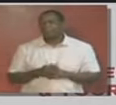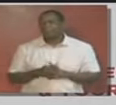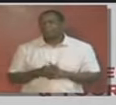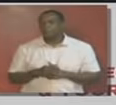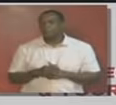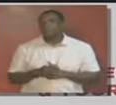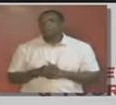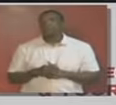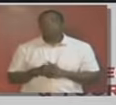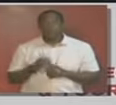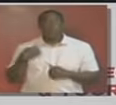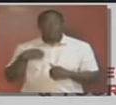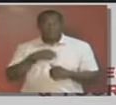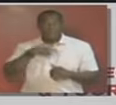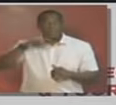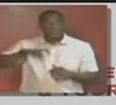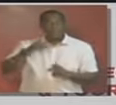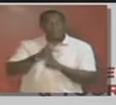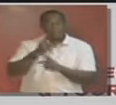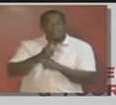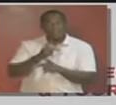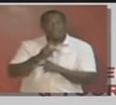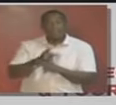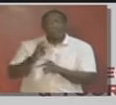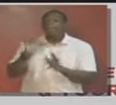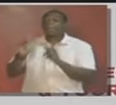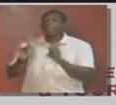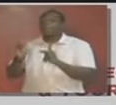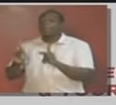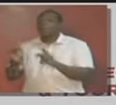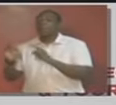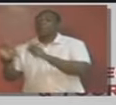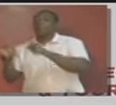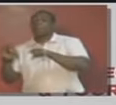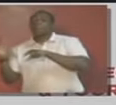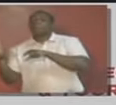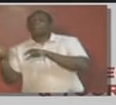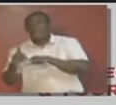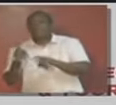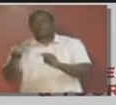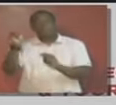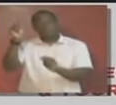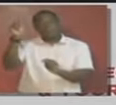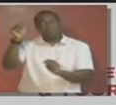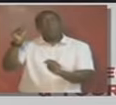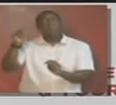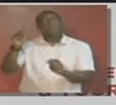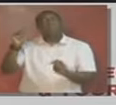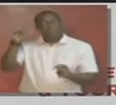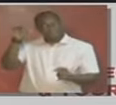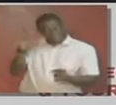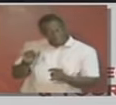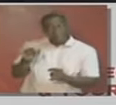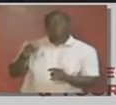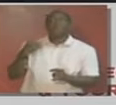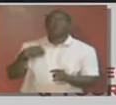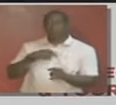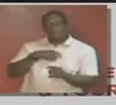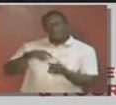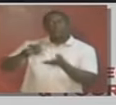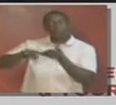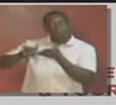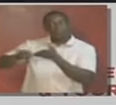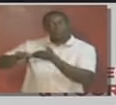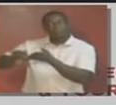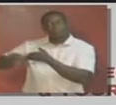repatriation, the quarantine of individuals, the screening of everybody before they come into country, those mechanisms have been helping to keep